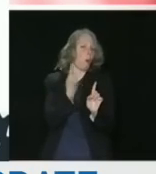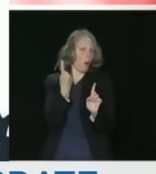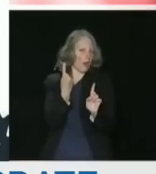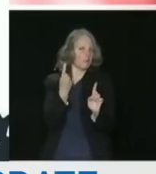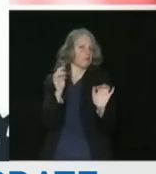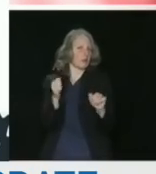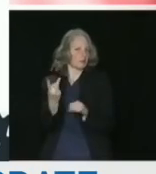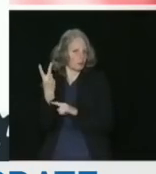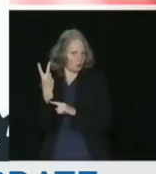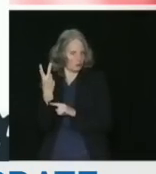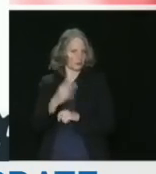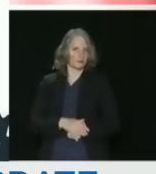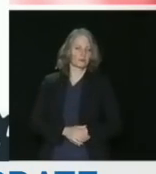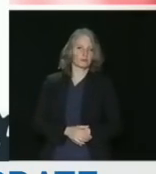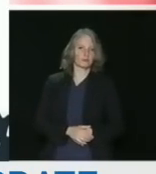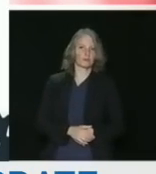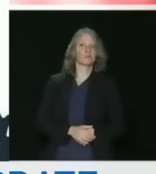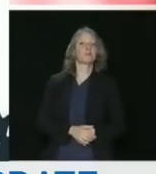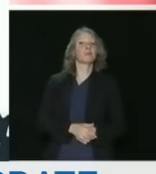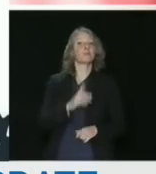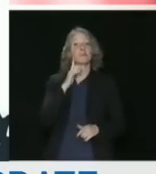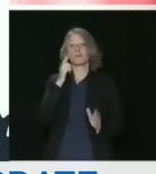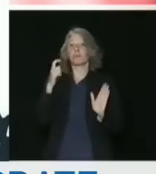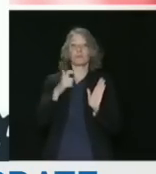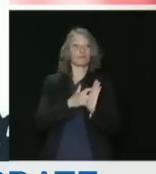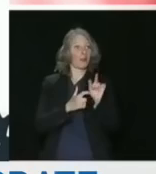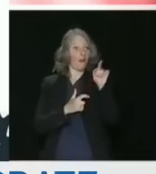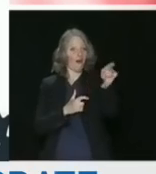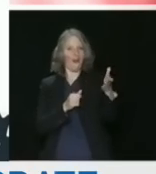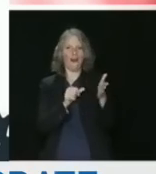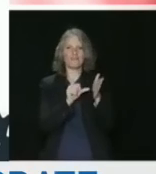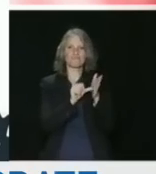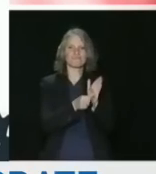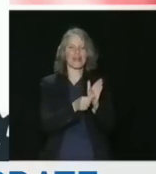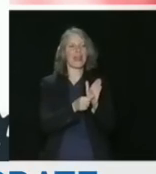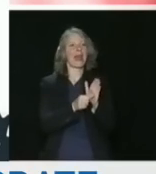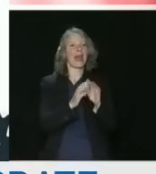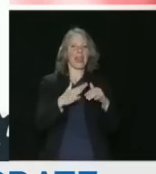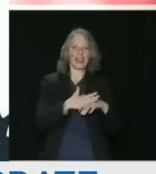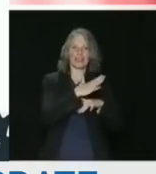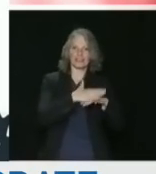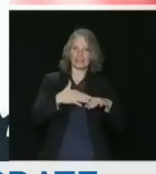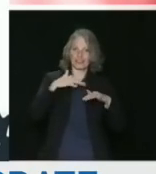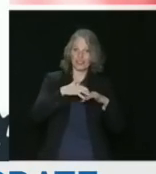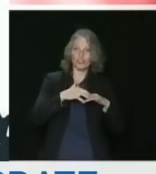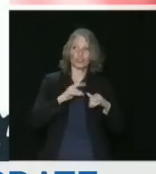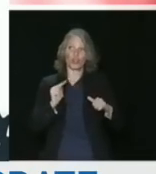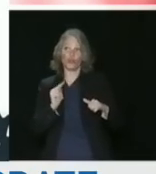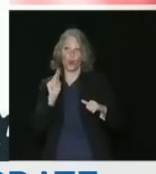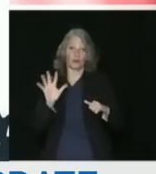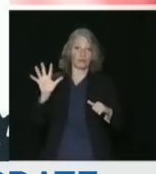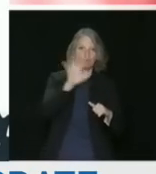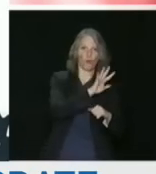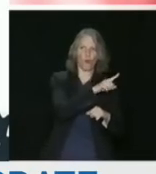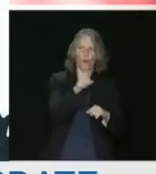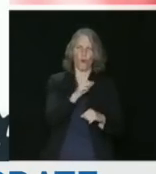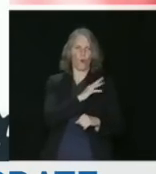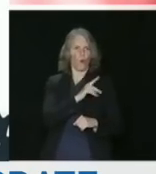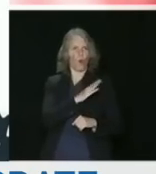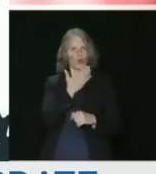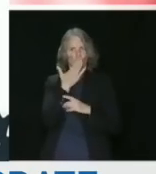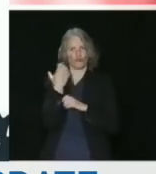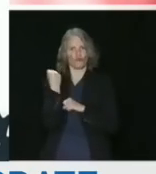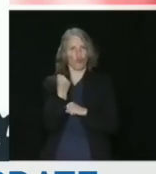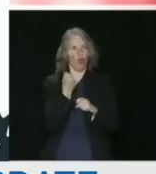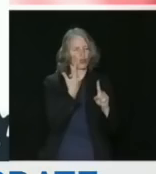vaccine. Notably, Indigenous communities and the territories have made excellent strides in increasing vaccination